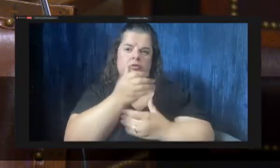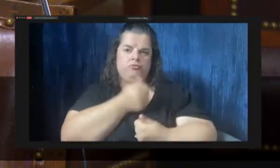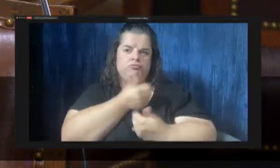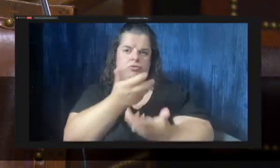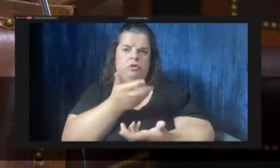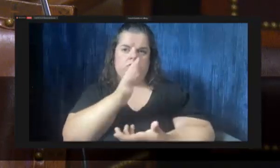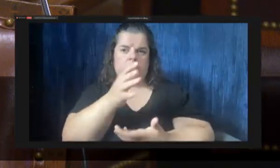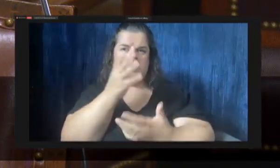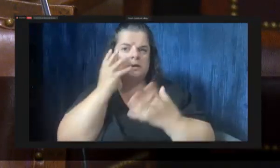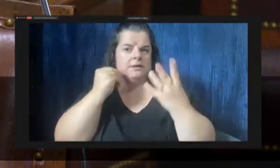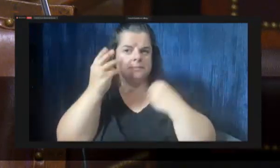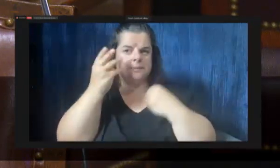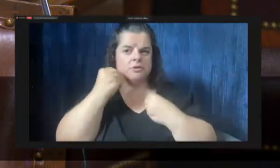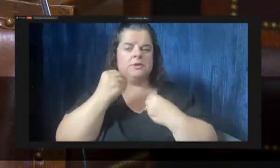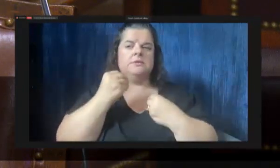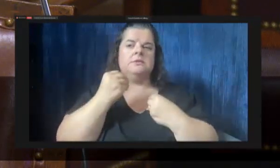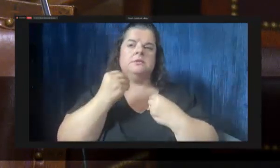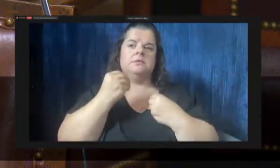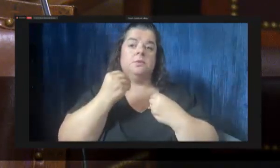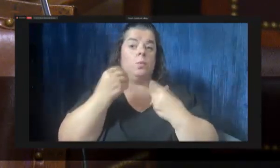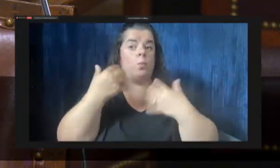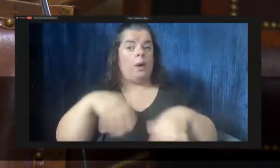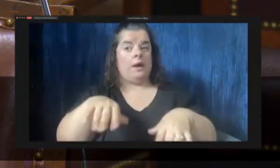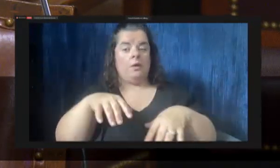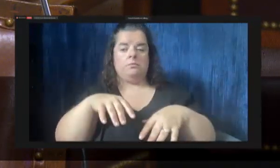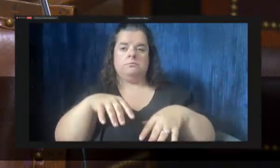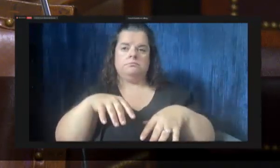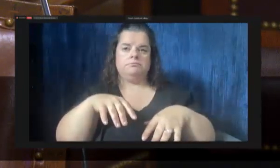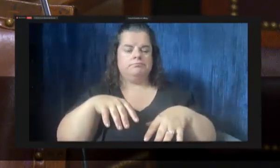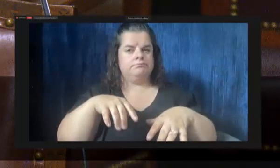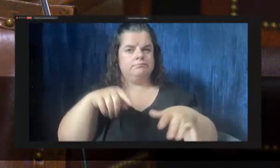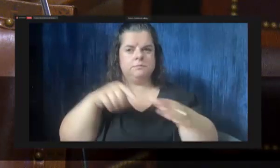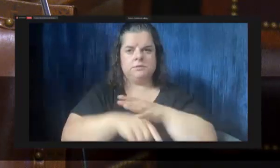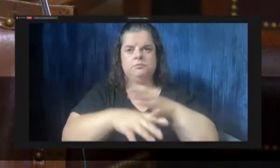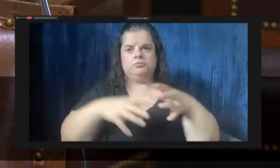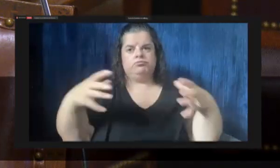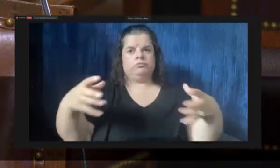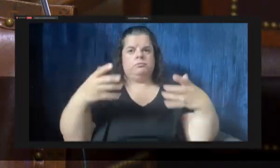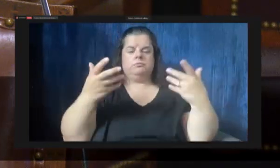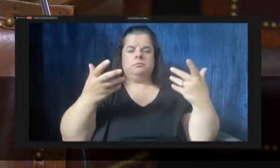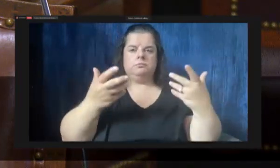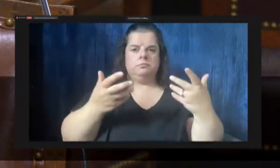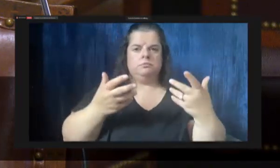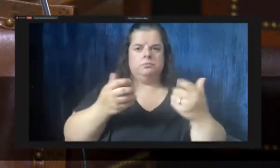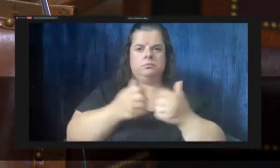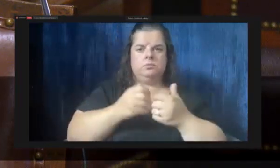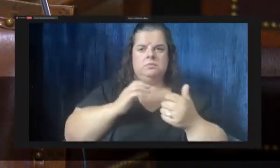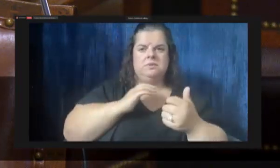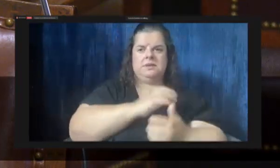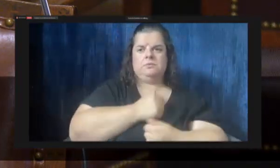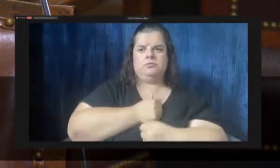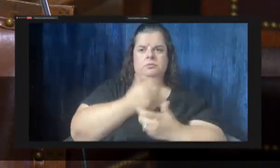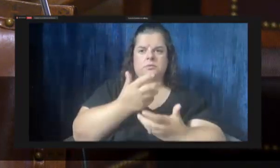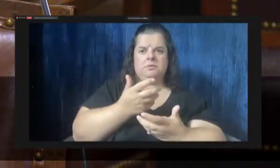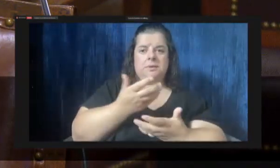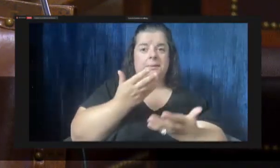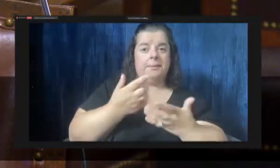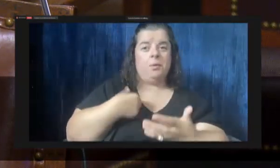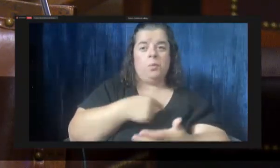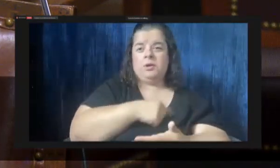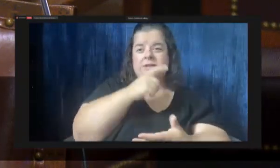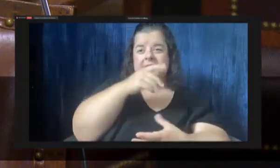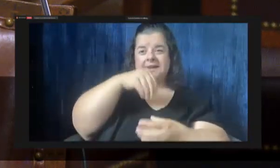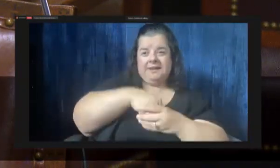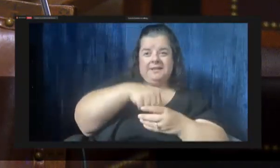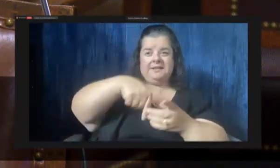experience, which is voluminous, with the council as to how we may not find ourselves in this